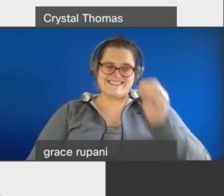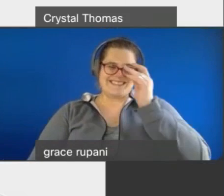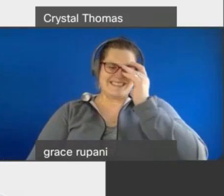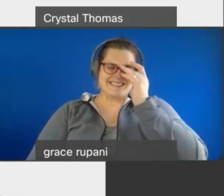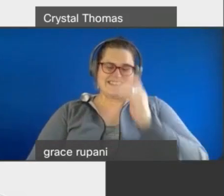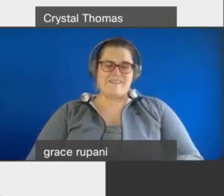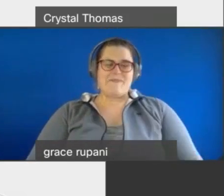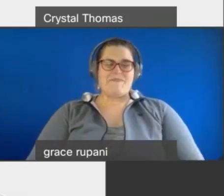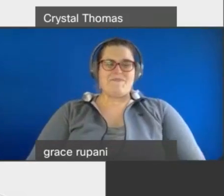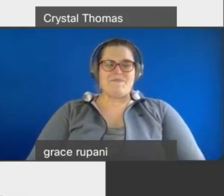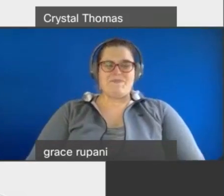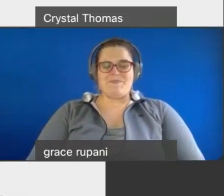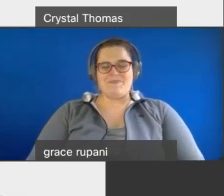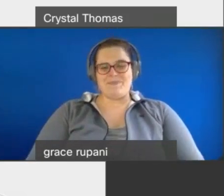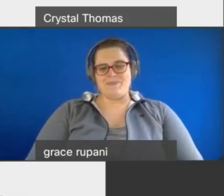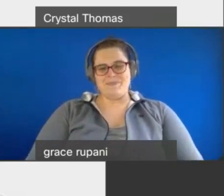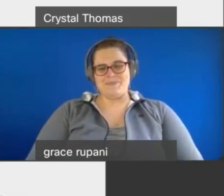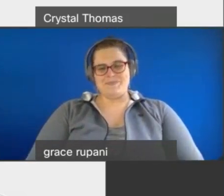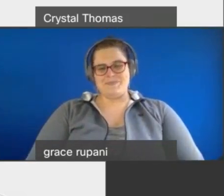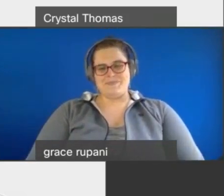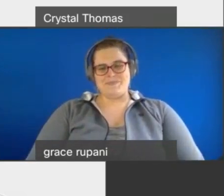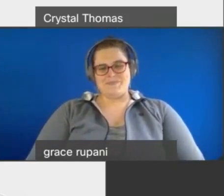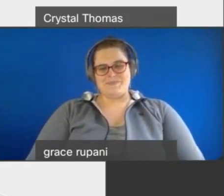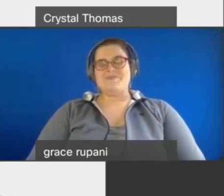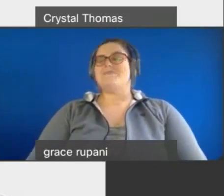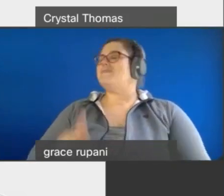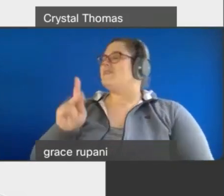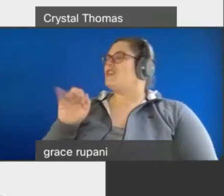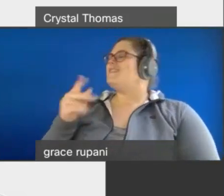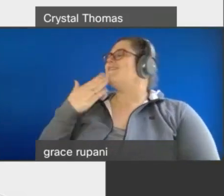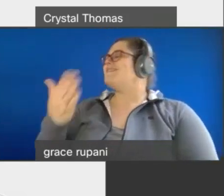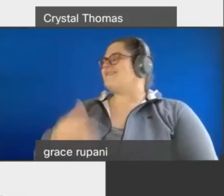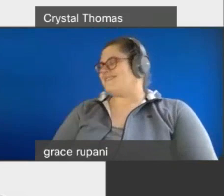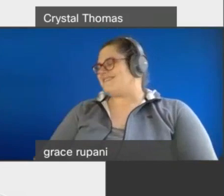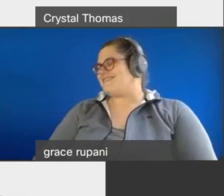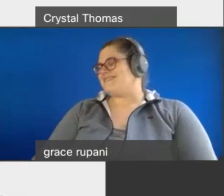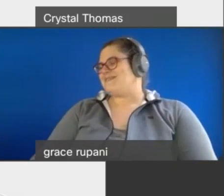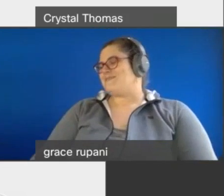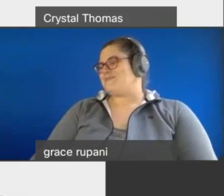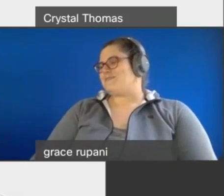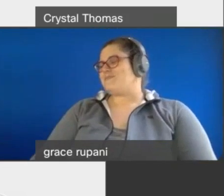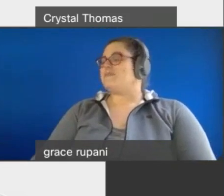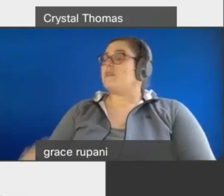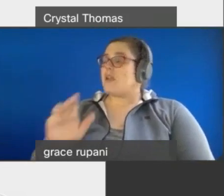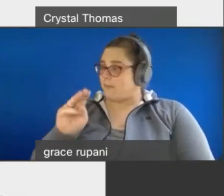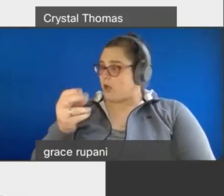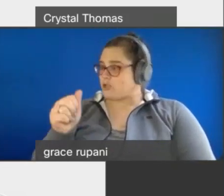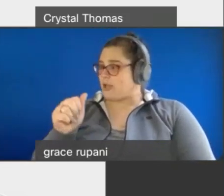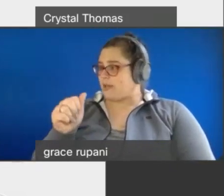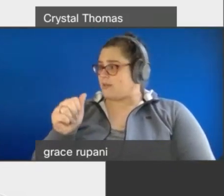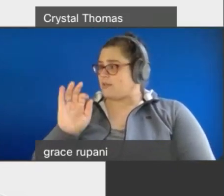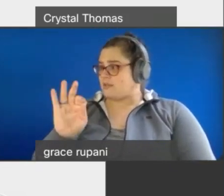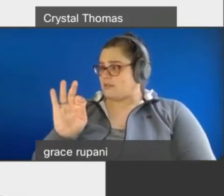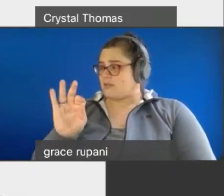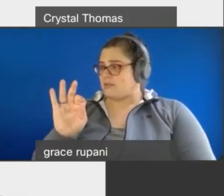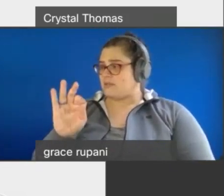Thank you so much for that. Marcia, are you able to join us now from Project Redirect?